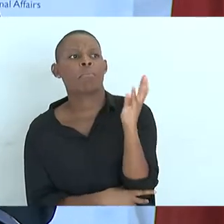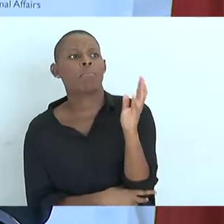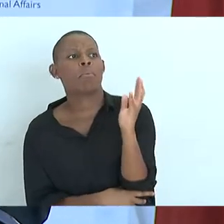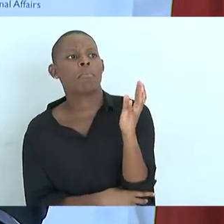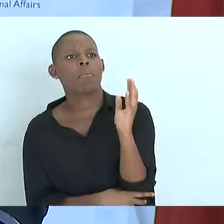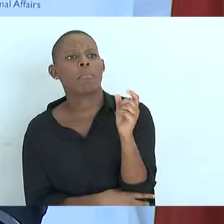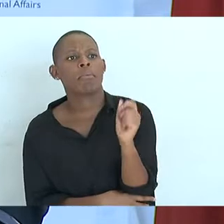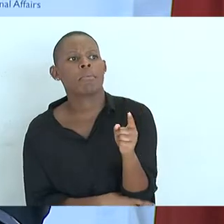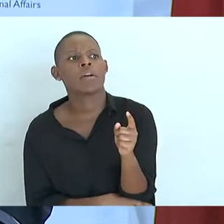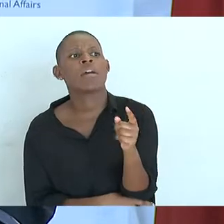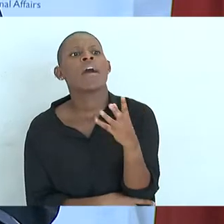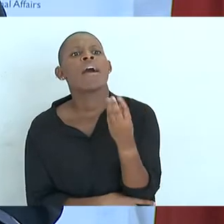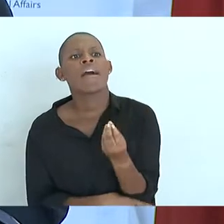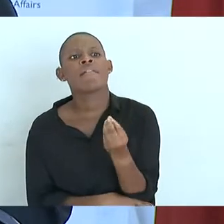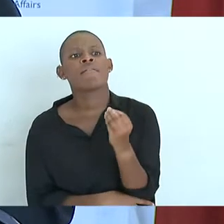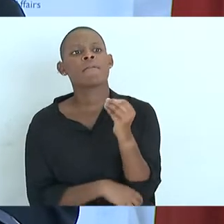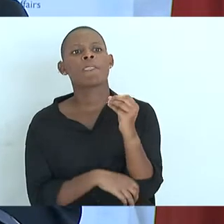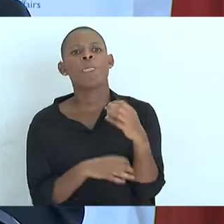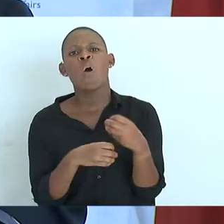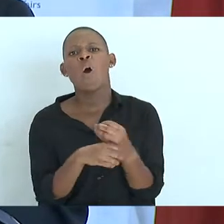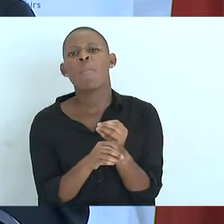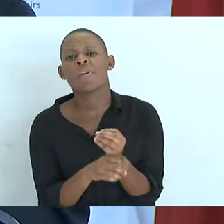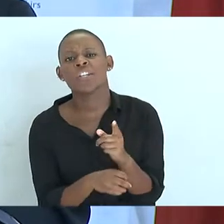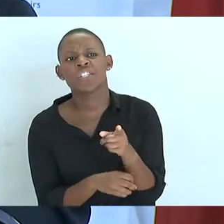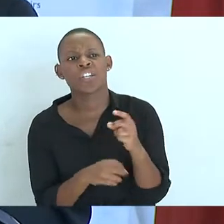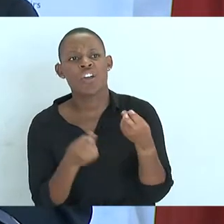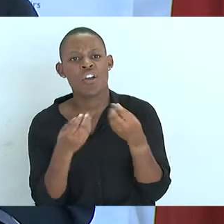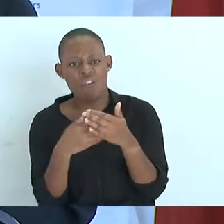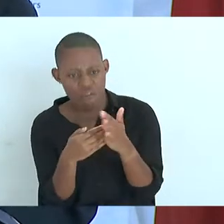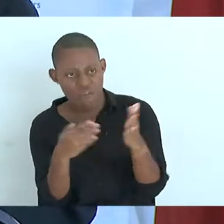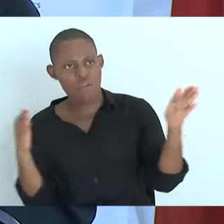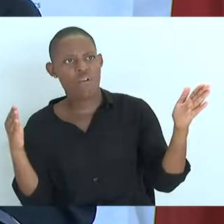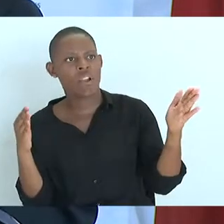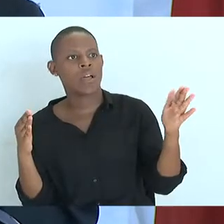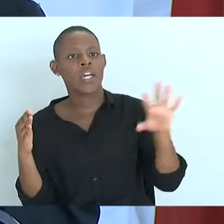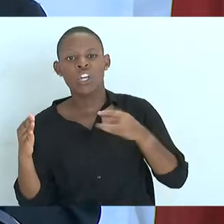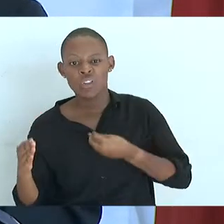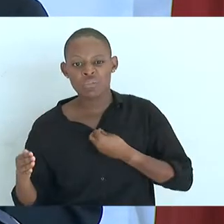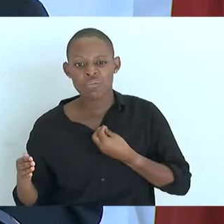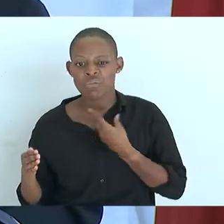called Operation Vula, Raset, the Youth Fund,